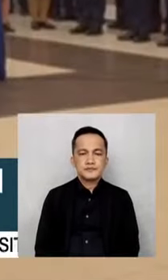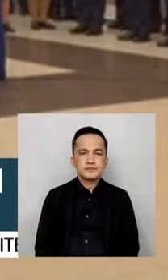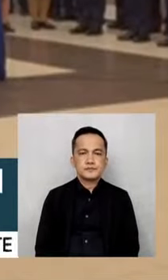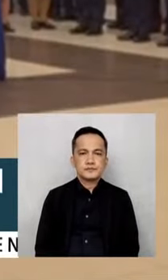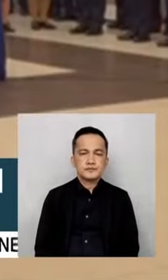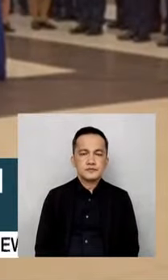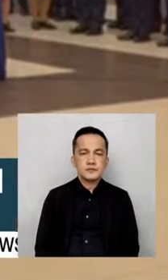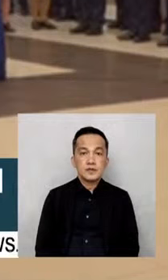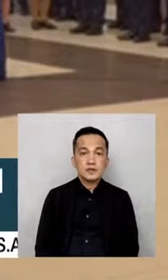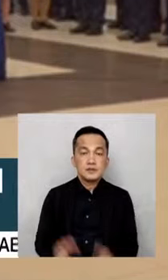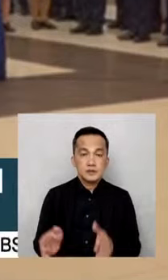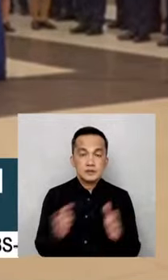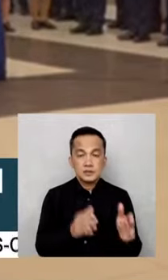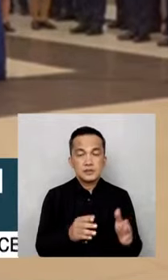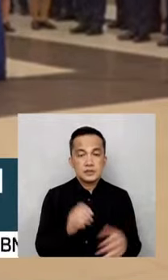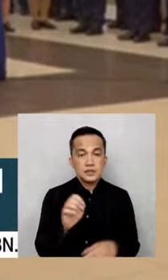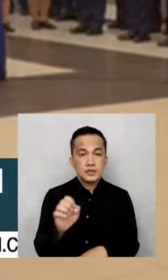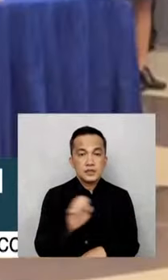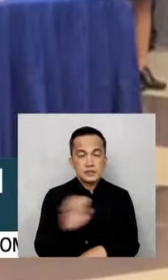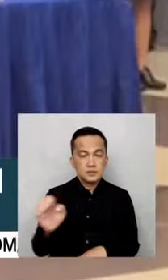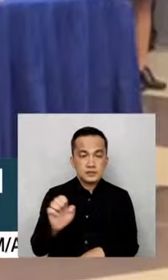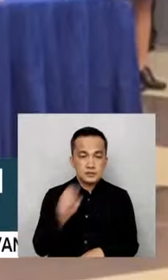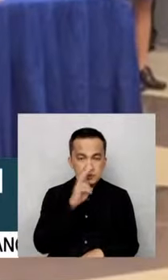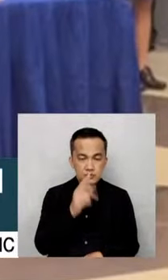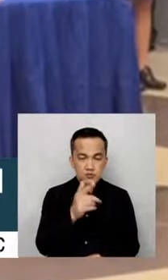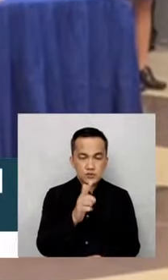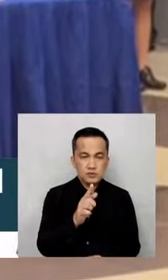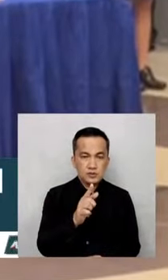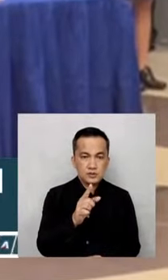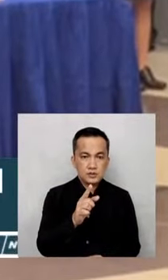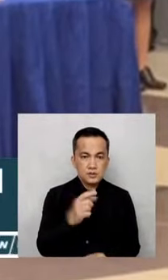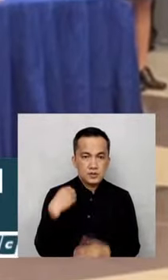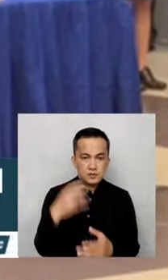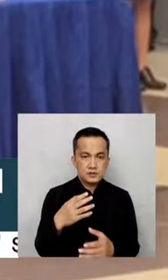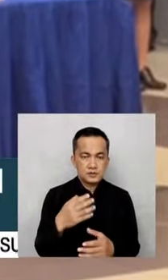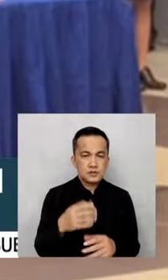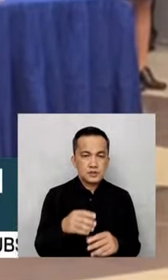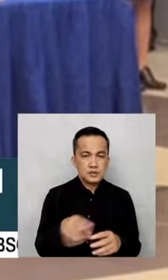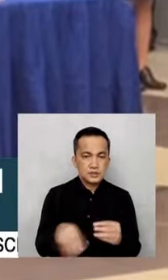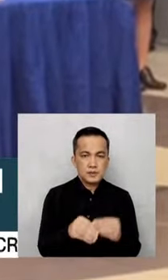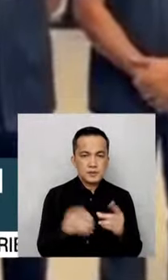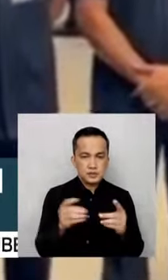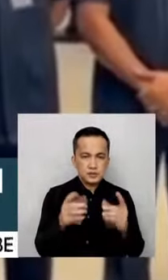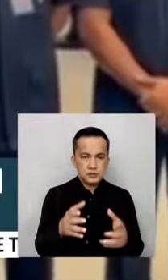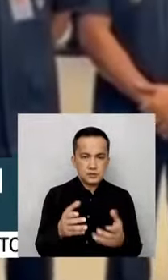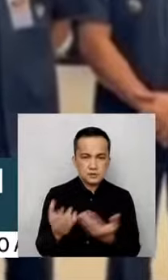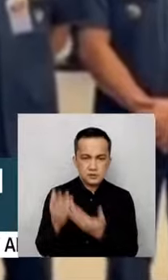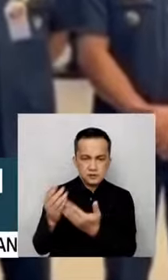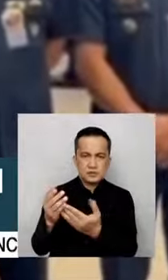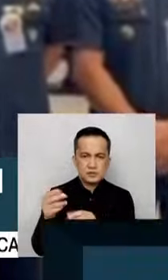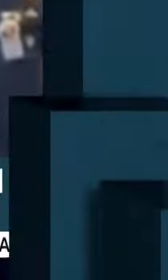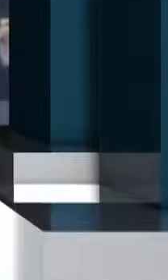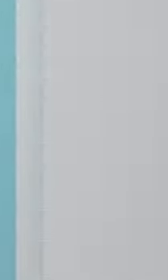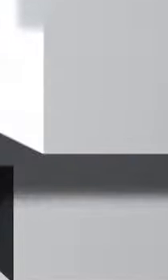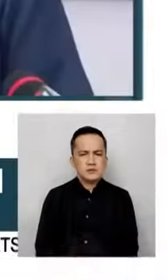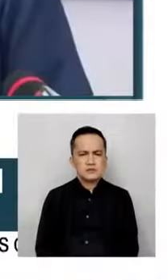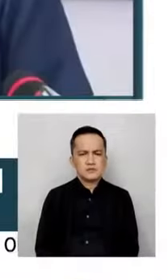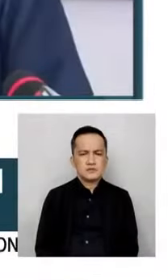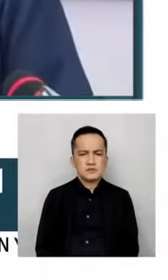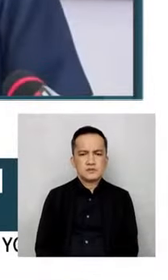Over in Eastern Visayas, 21 officers, including the region's director, have also submitted their courtesy resignations.